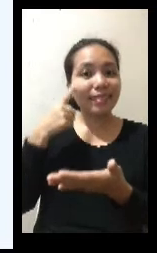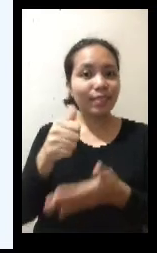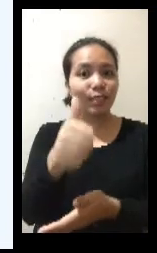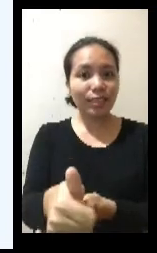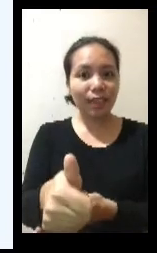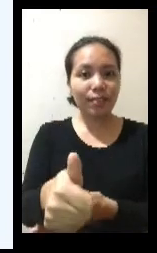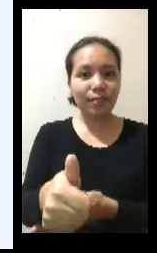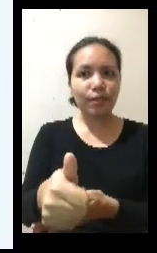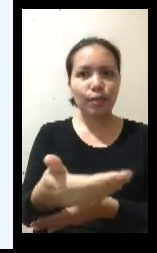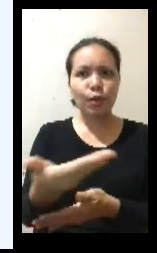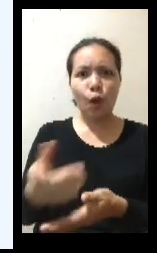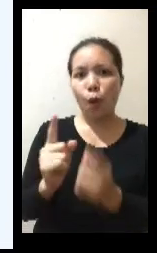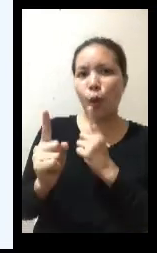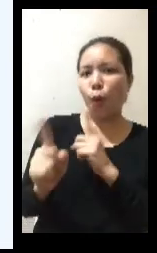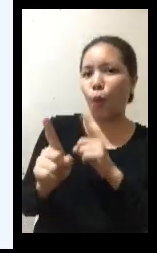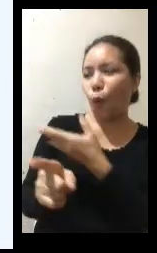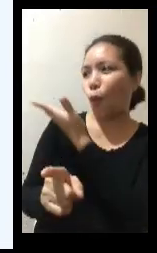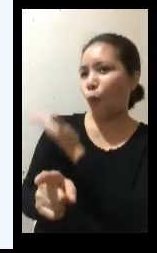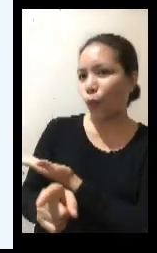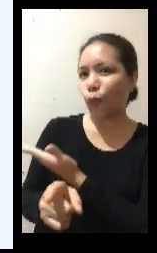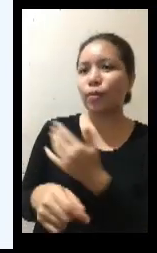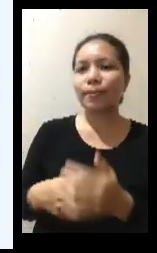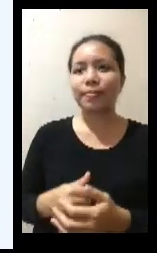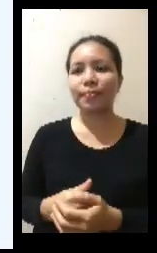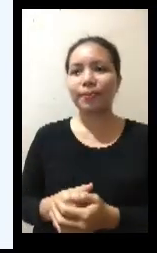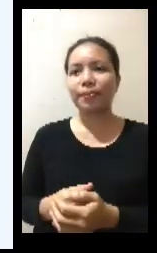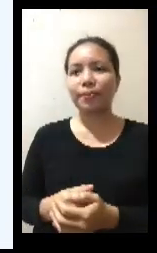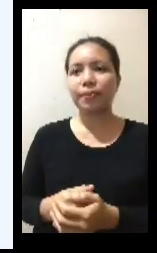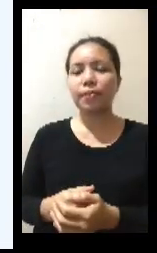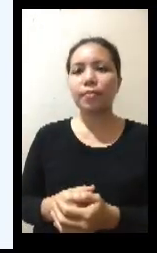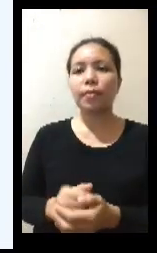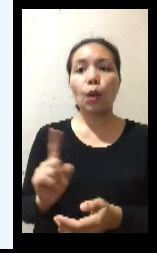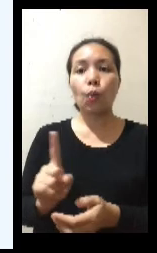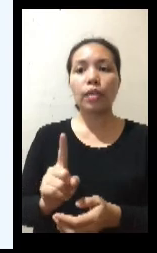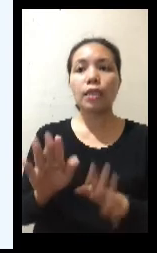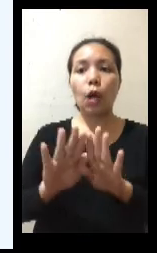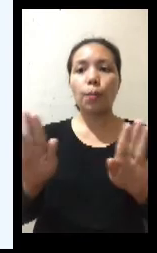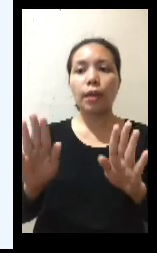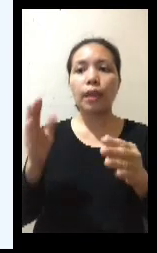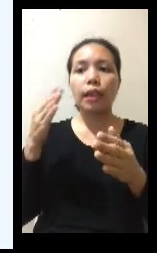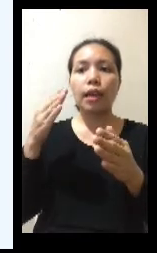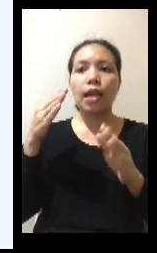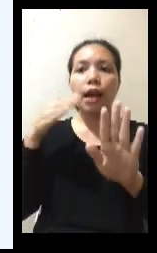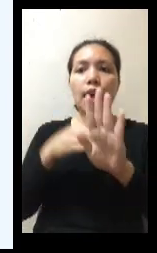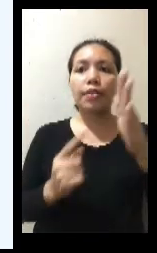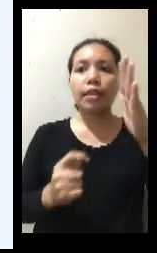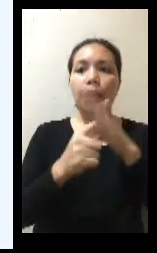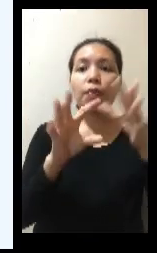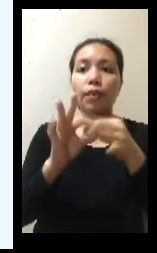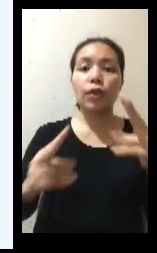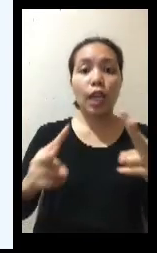It's time to check yourself. Identify what is being asked in the following statements.